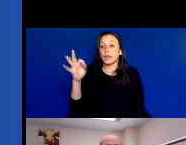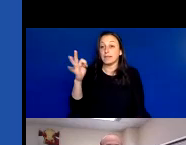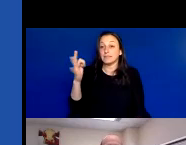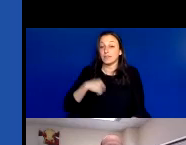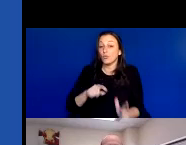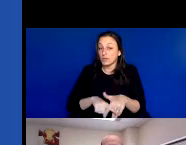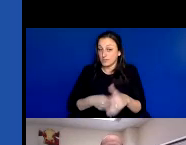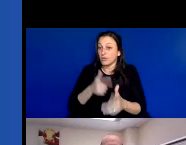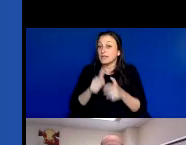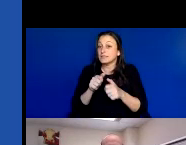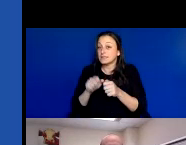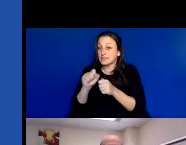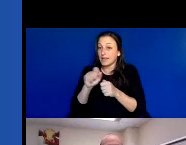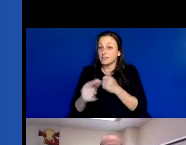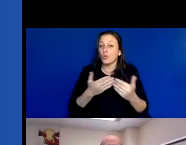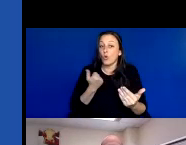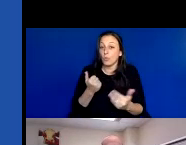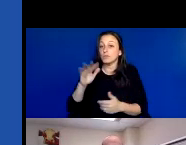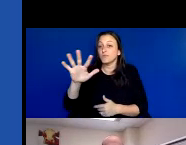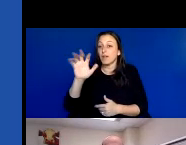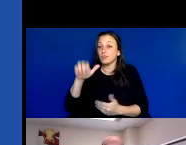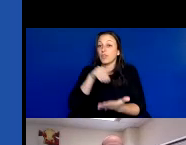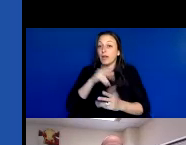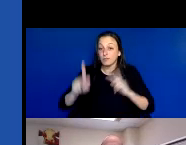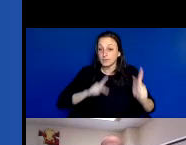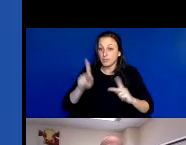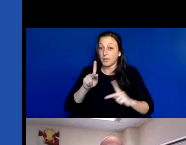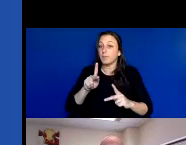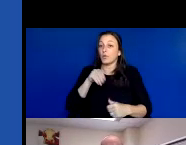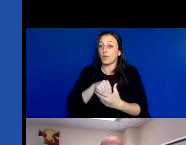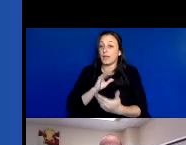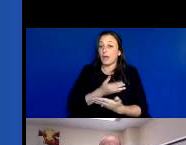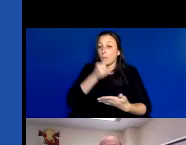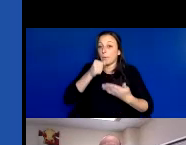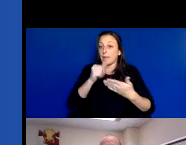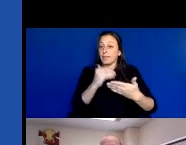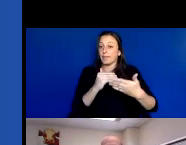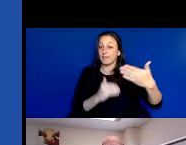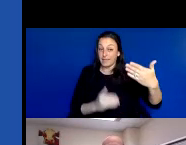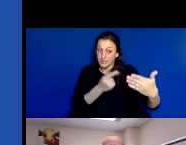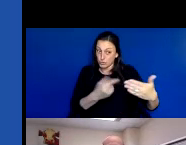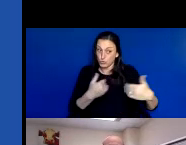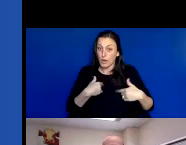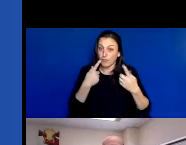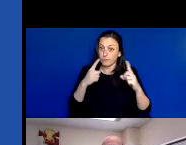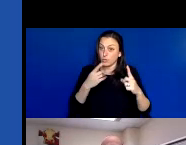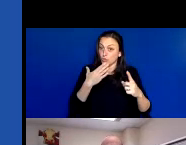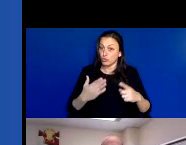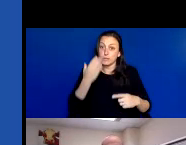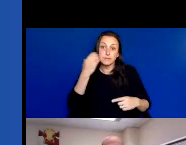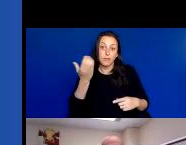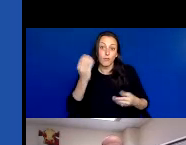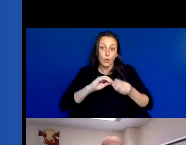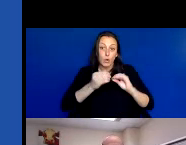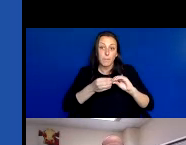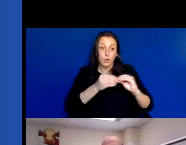messages to almost 500,000 people who are on our mailing list for whom we have a working cell phone number. So really, we are trying to